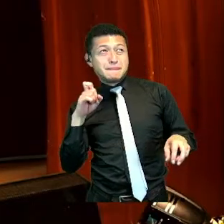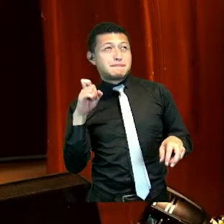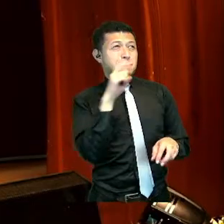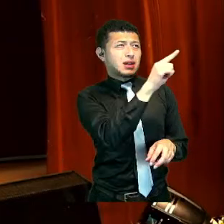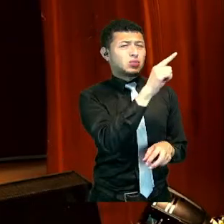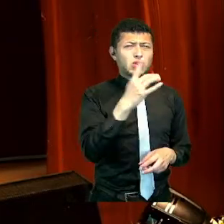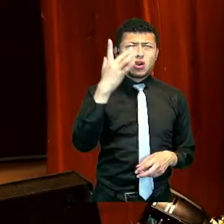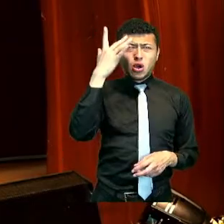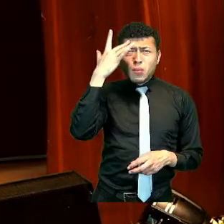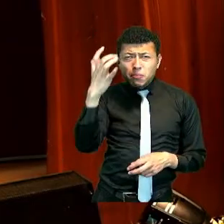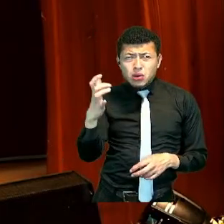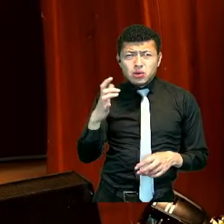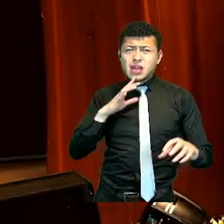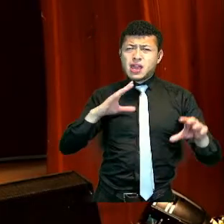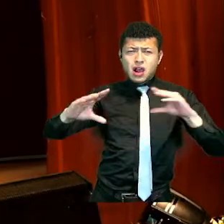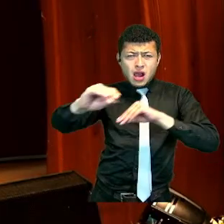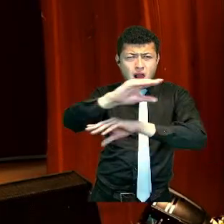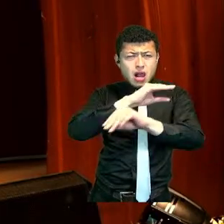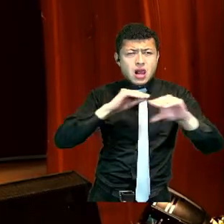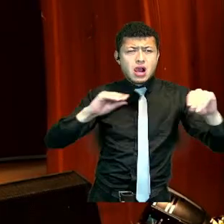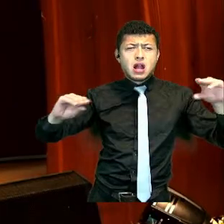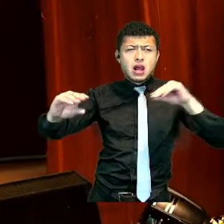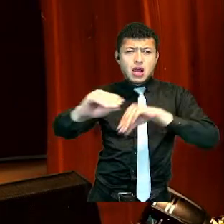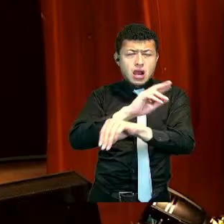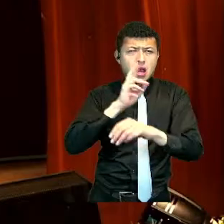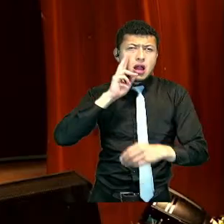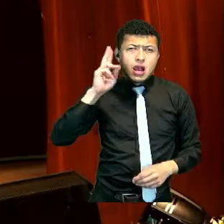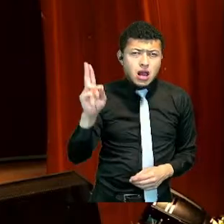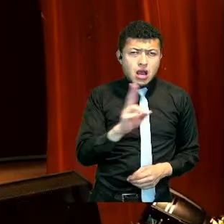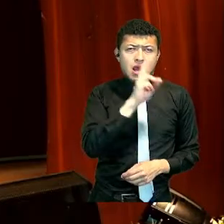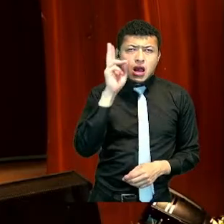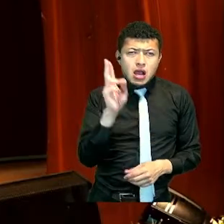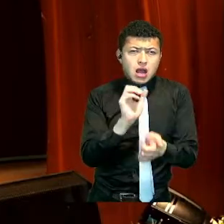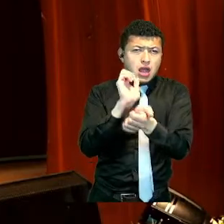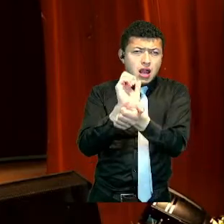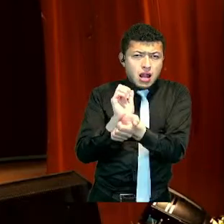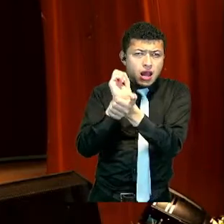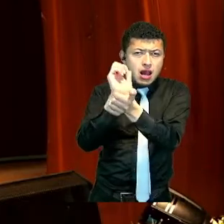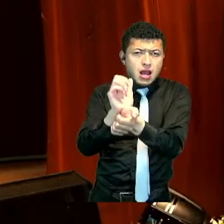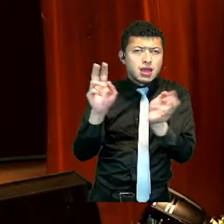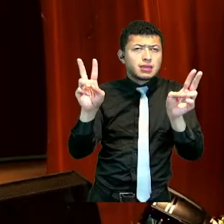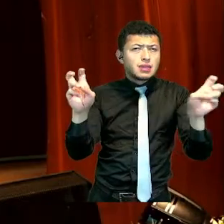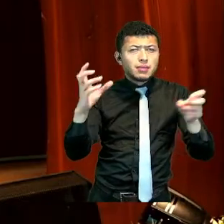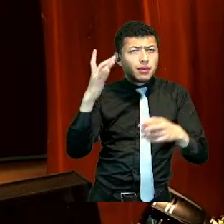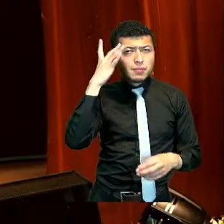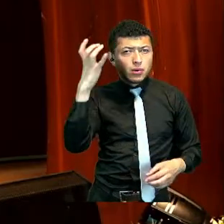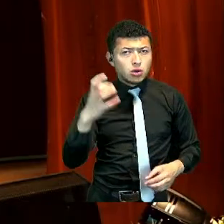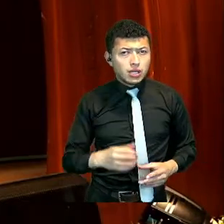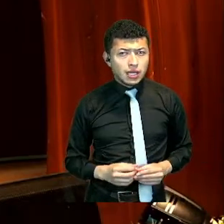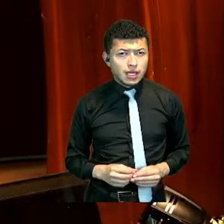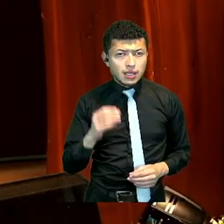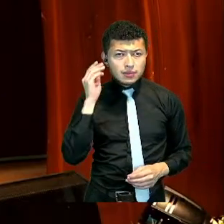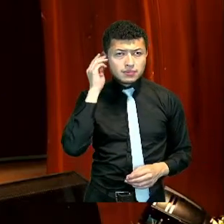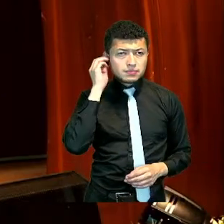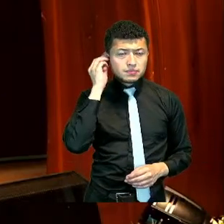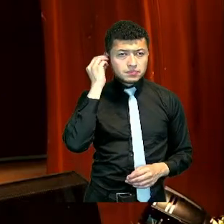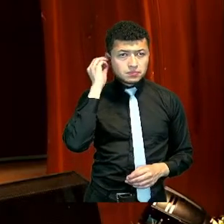the daughters of our panel members was asking, you said, why all our conversations end up talking about